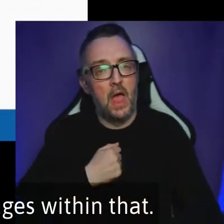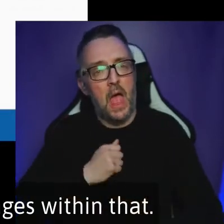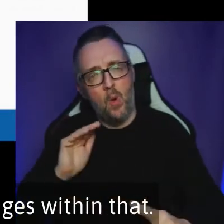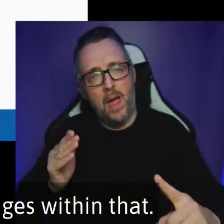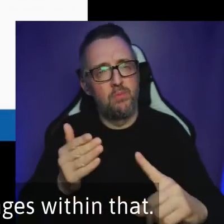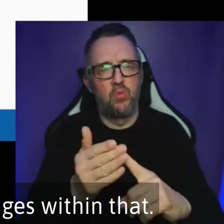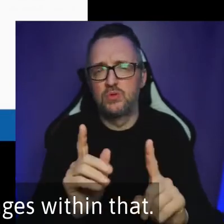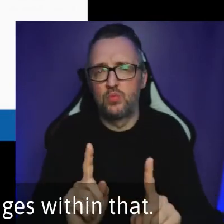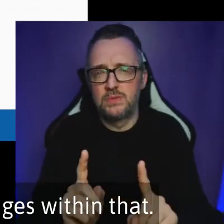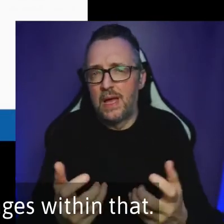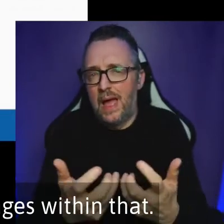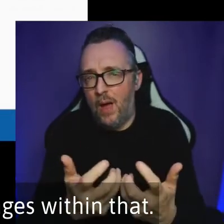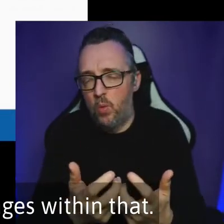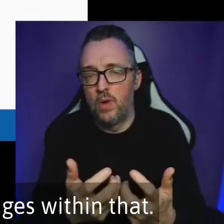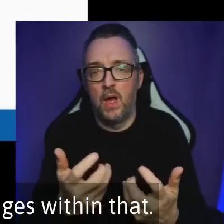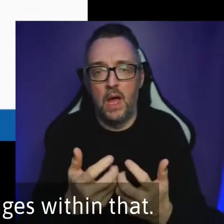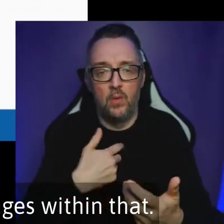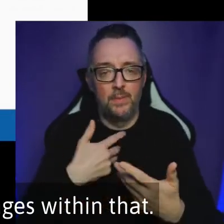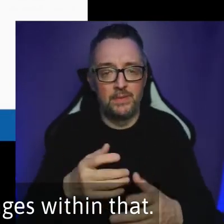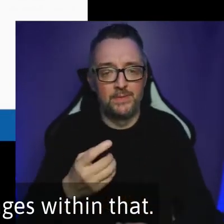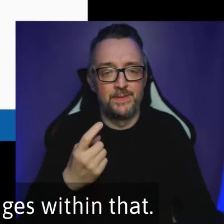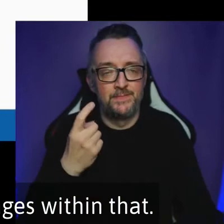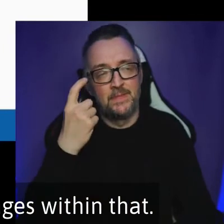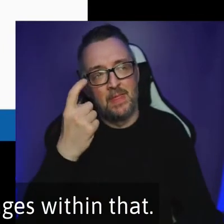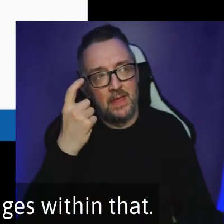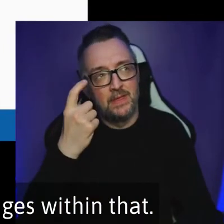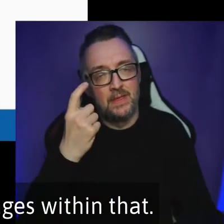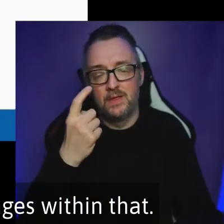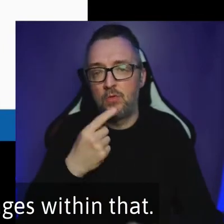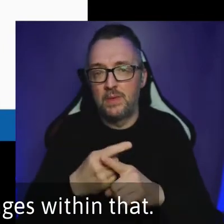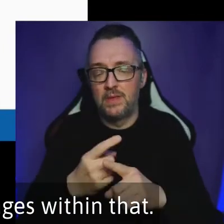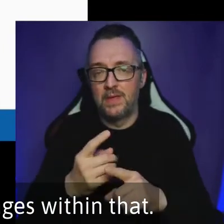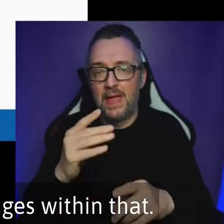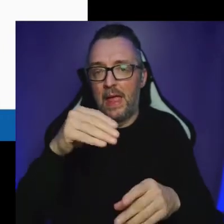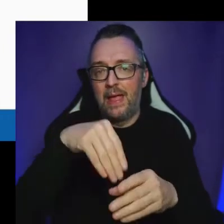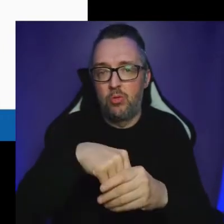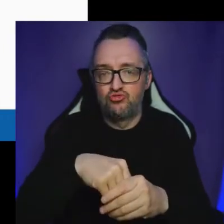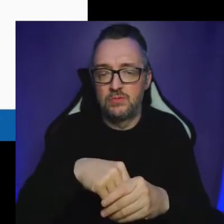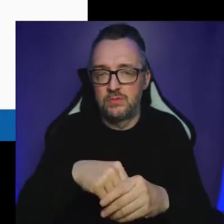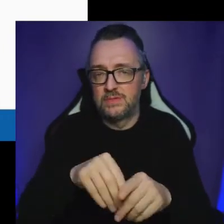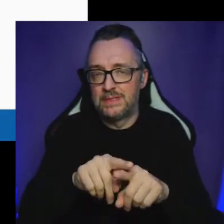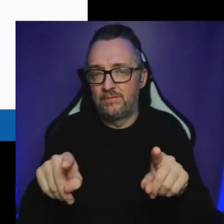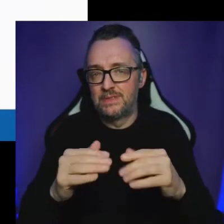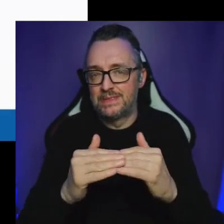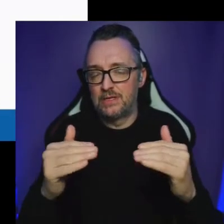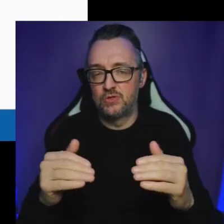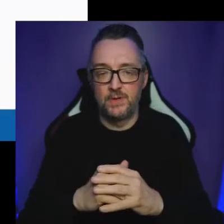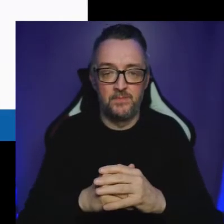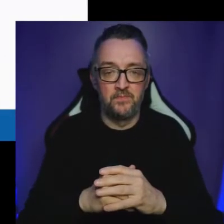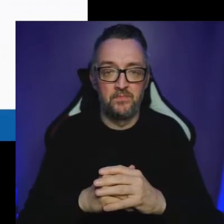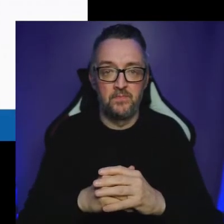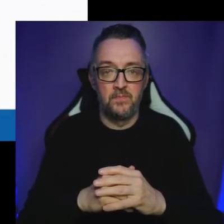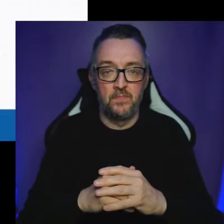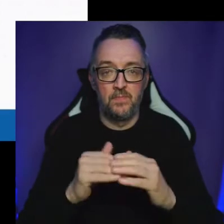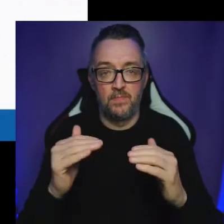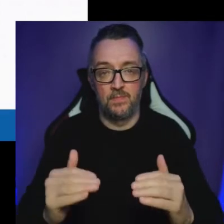and how we think about inclusion at different stages within that. So from a very high level